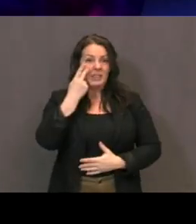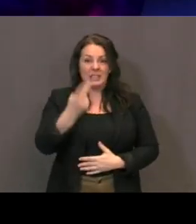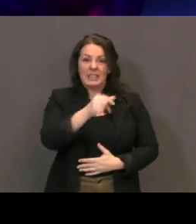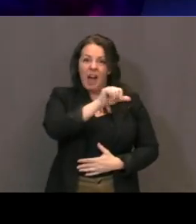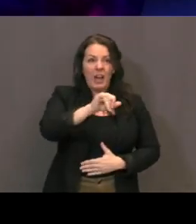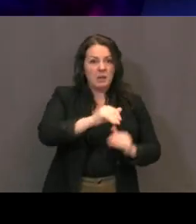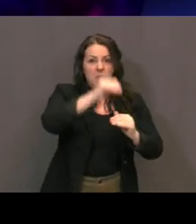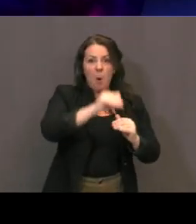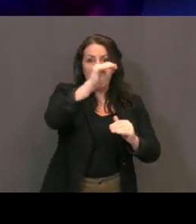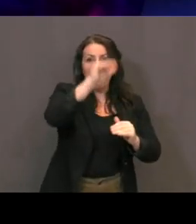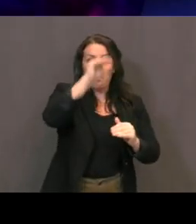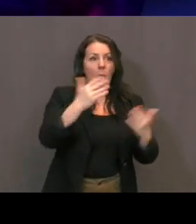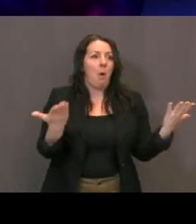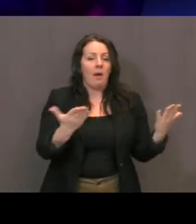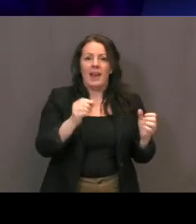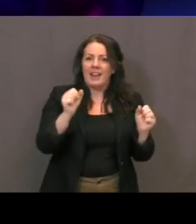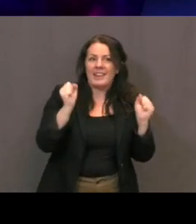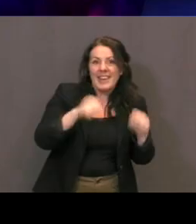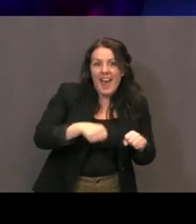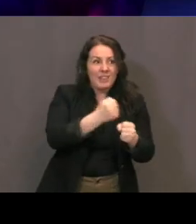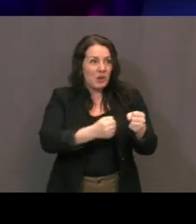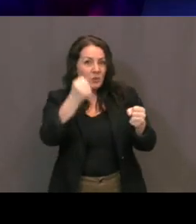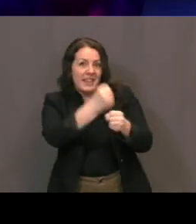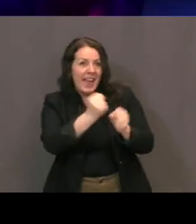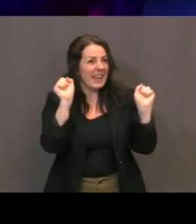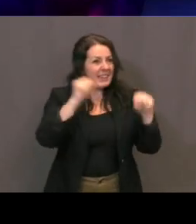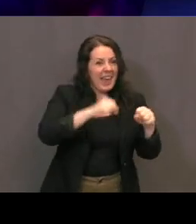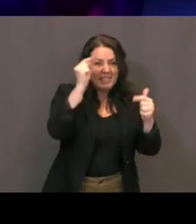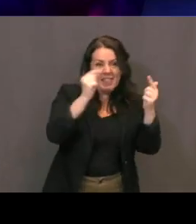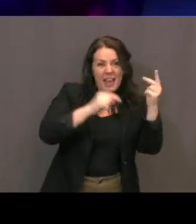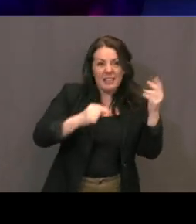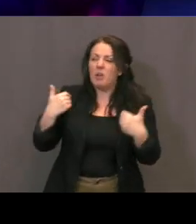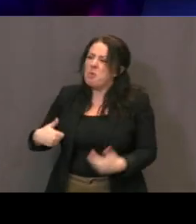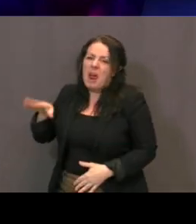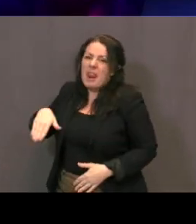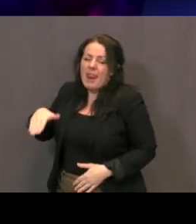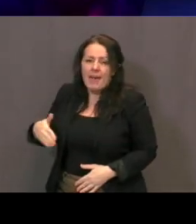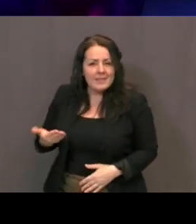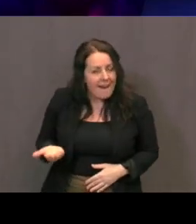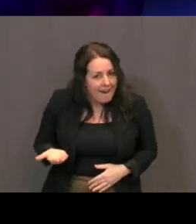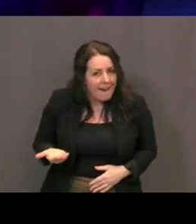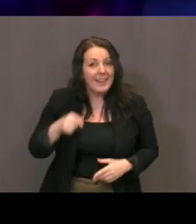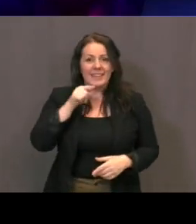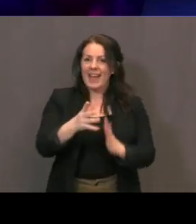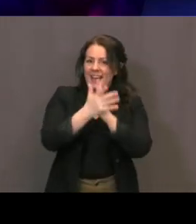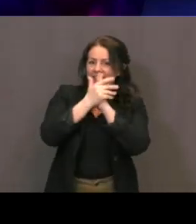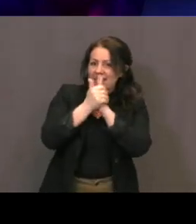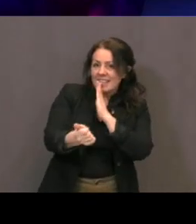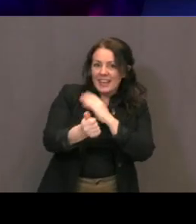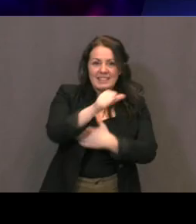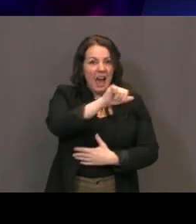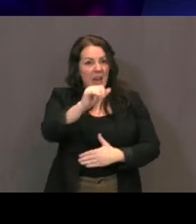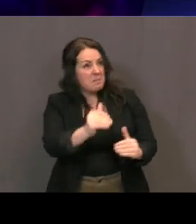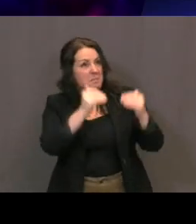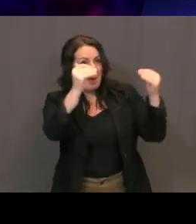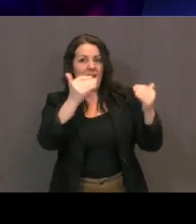are all human traits that are somehow sort replaced with artificial machine imitations at the moment.